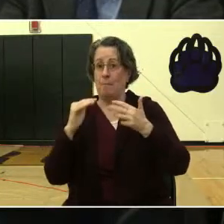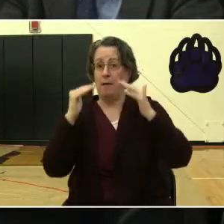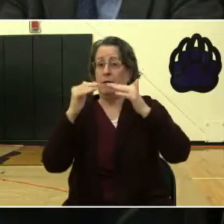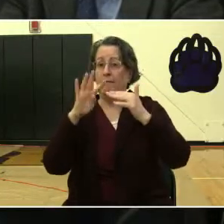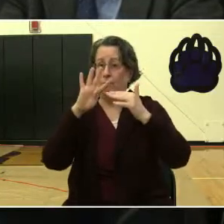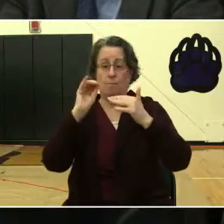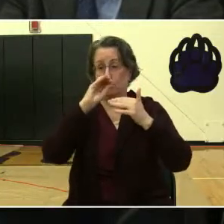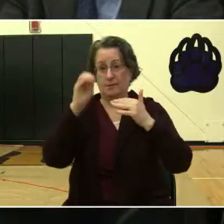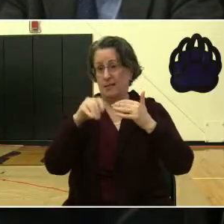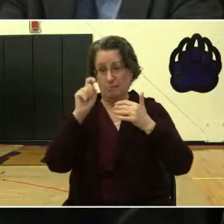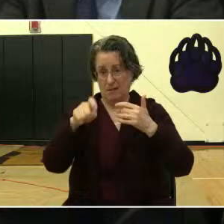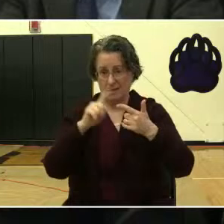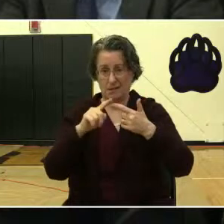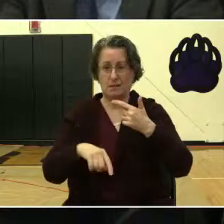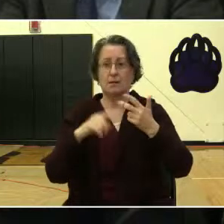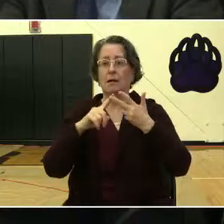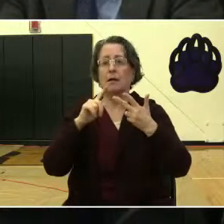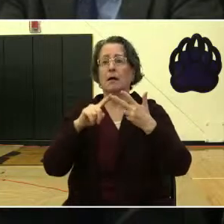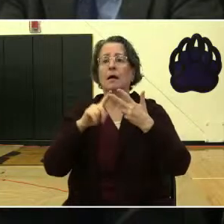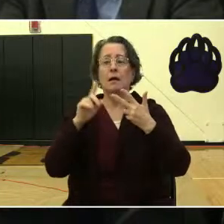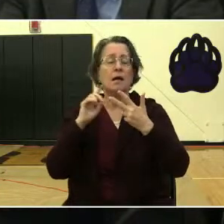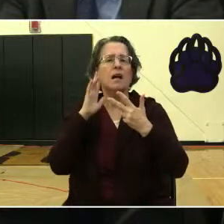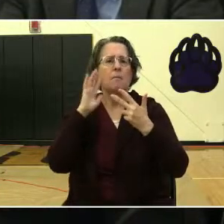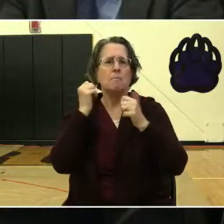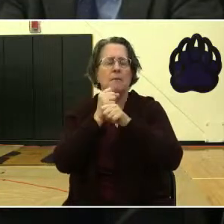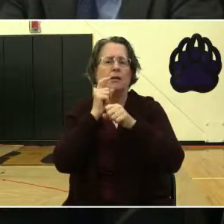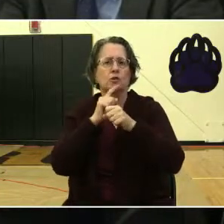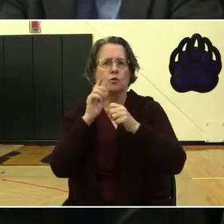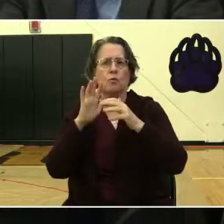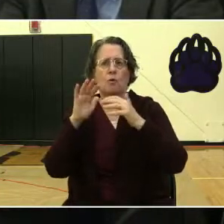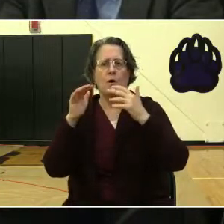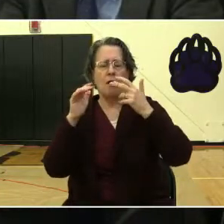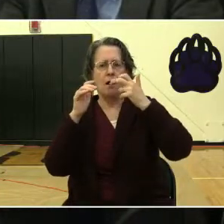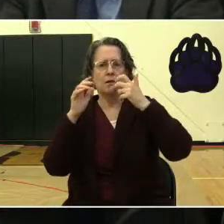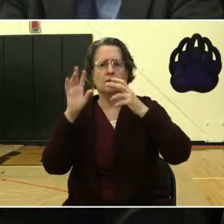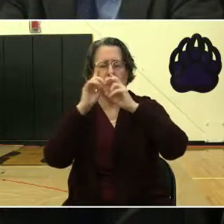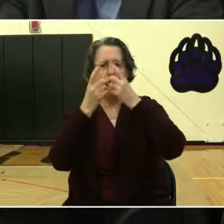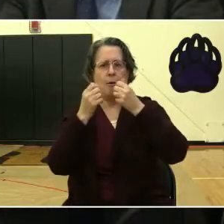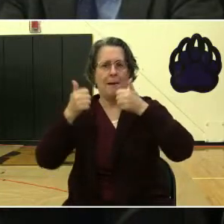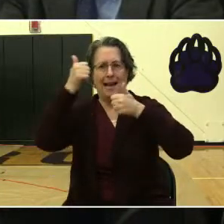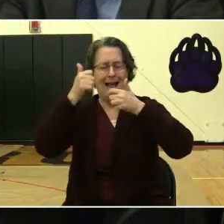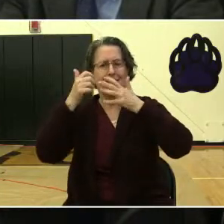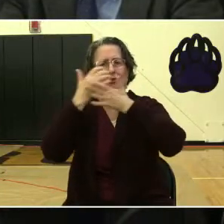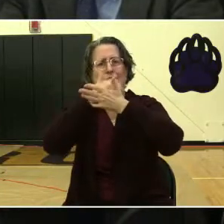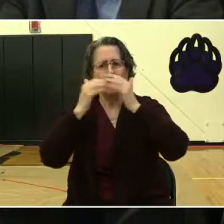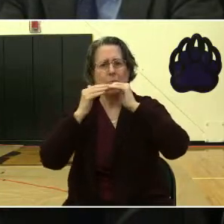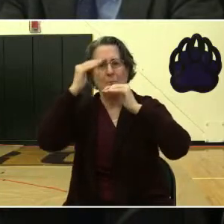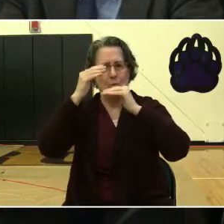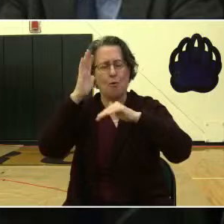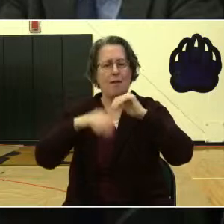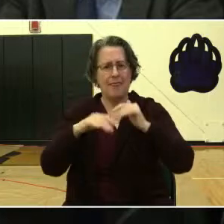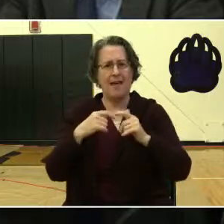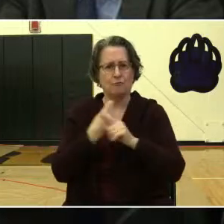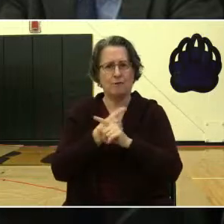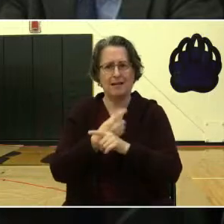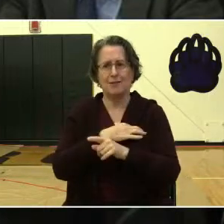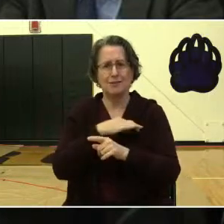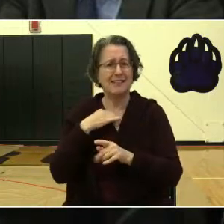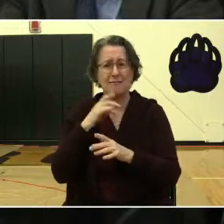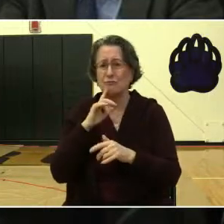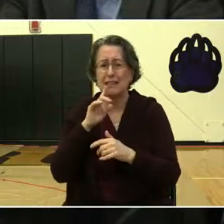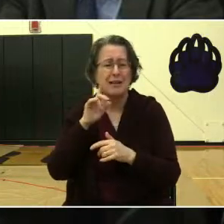the new duties and divisions for the department heads you're really looking at 66,0 u26 and